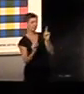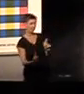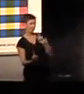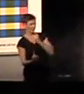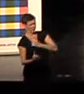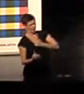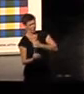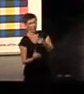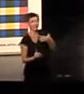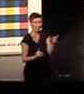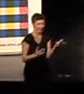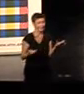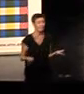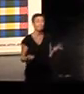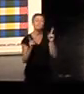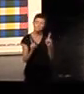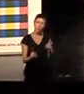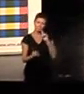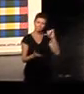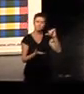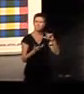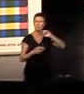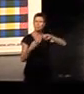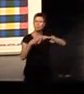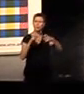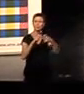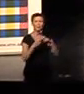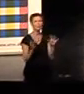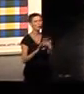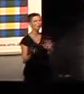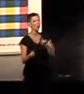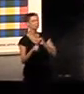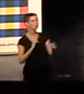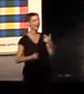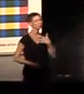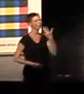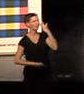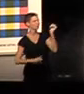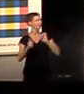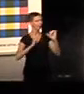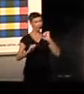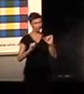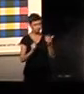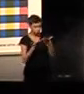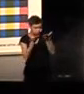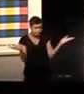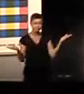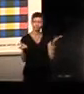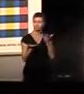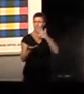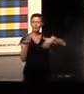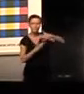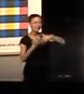for you het is de city without vol retention th is de city of arrival is een mix dj